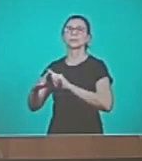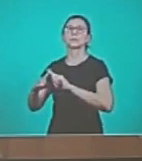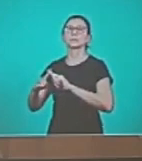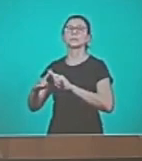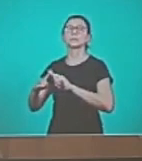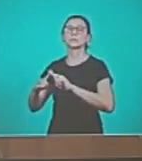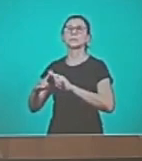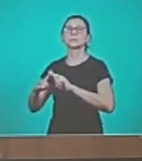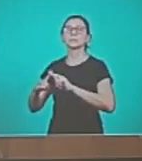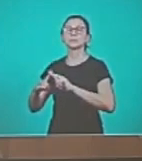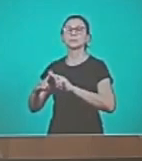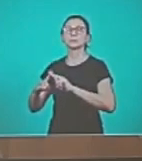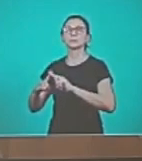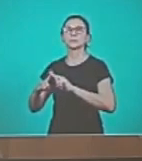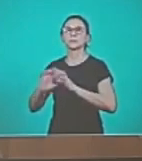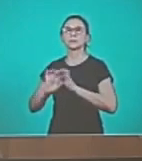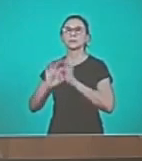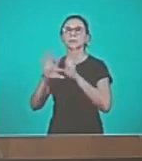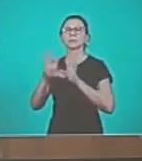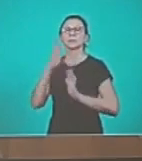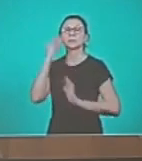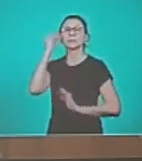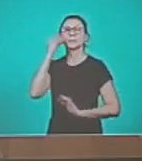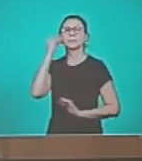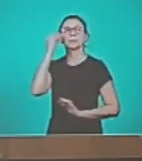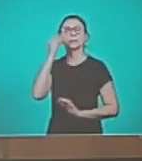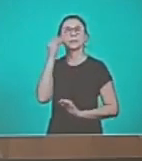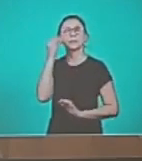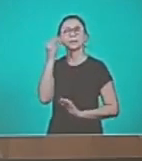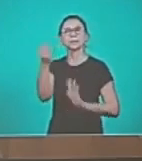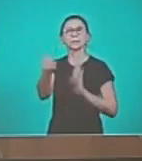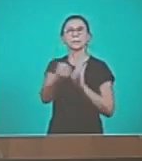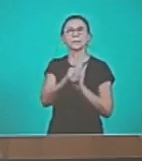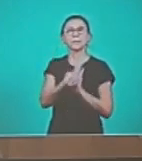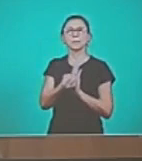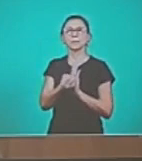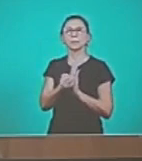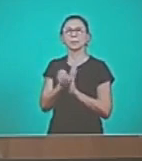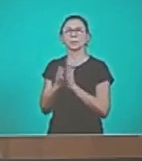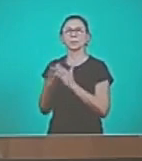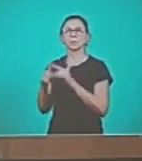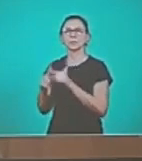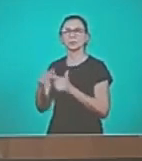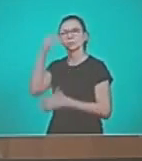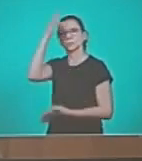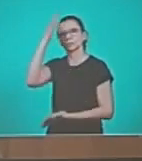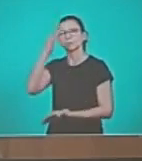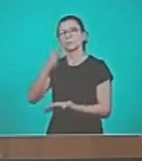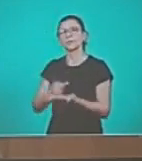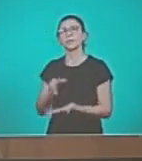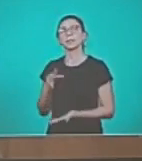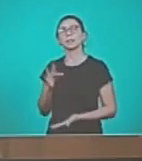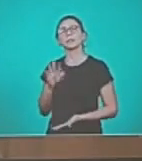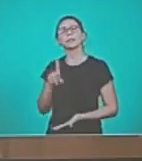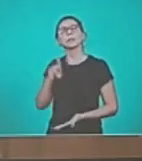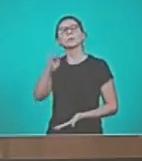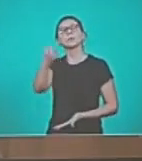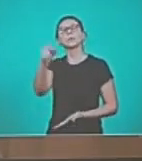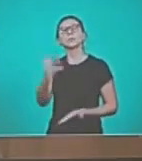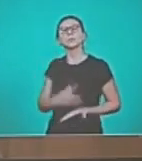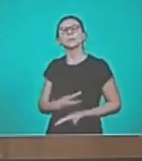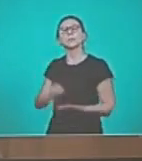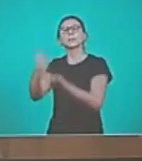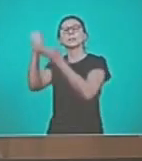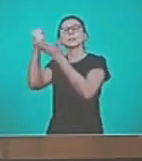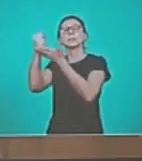that leaves its marks as a church of faith that will depart one day but